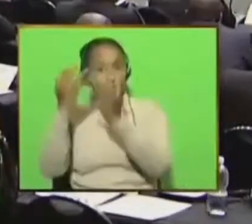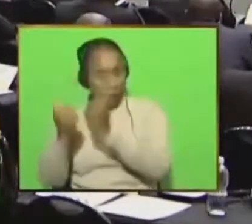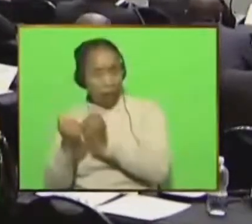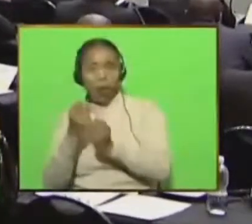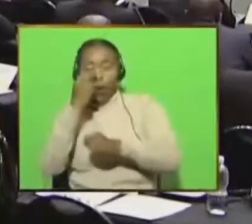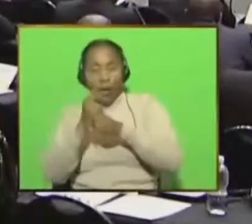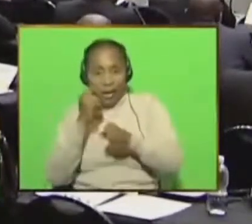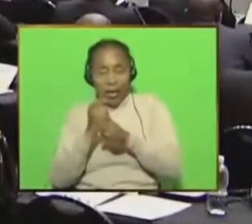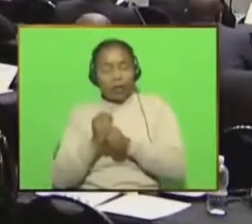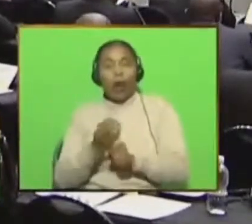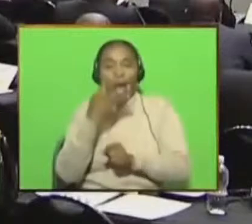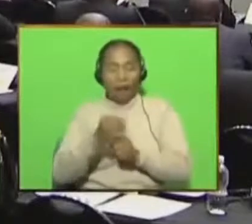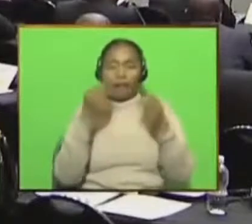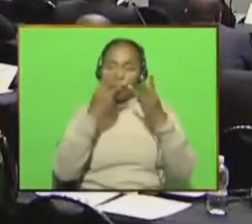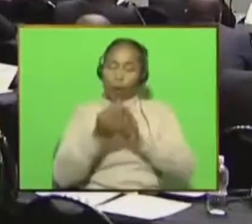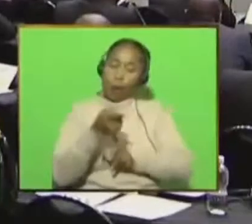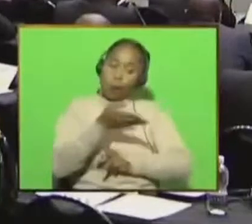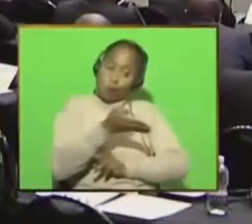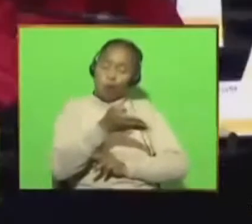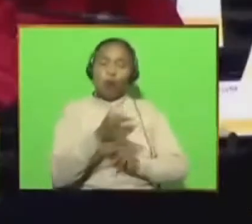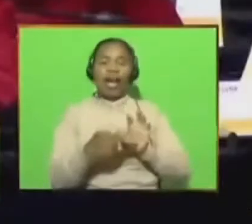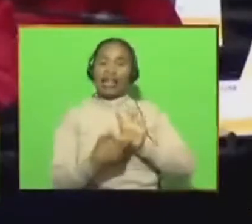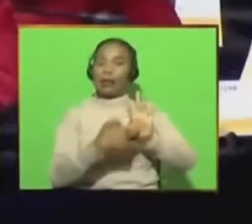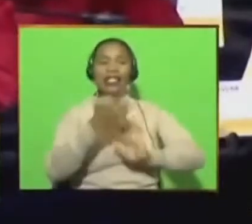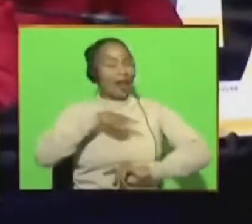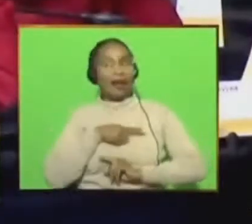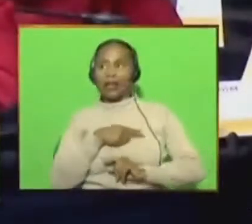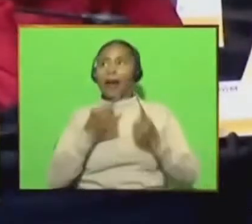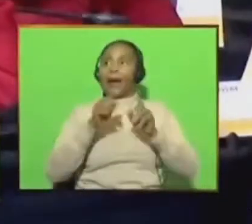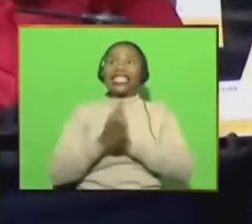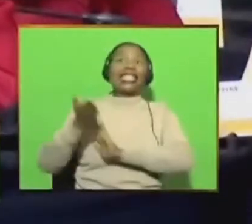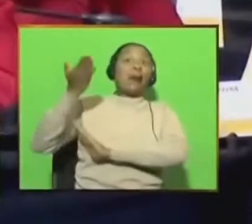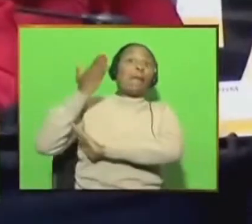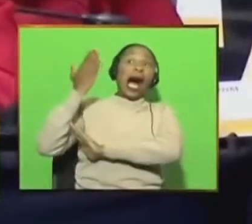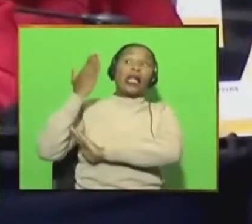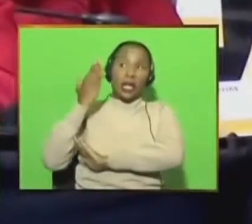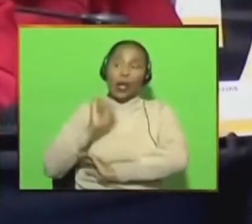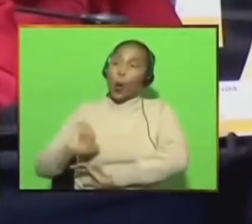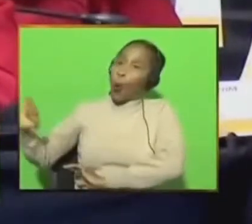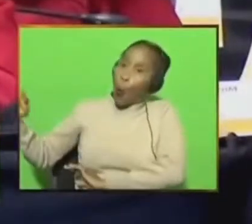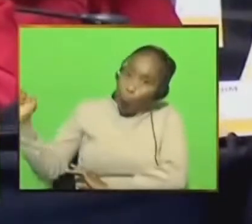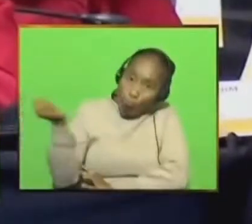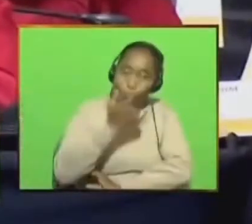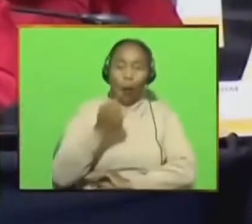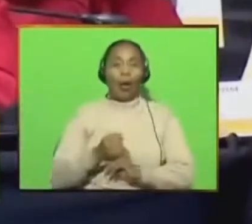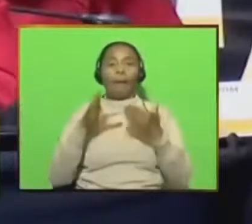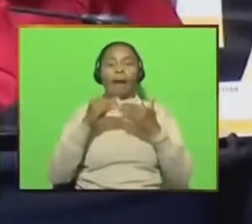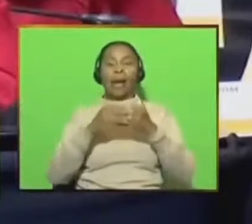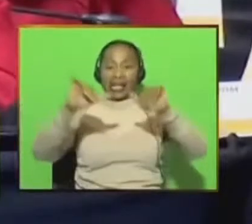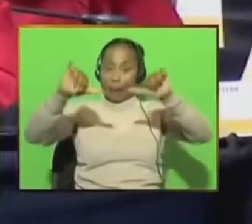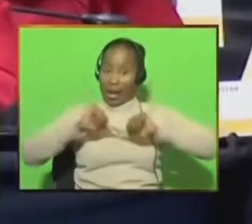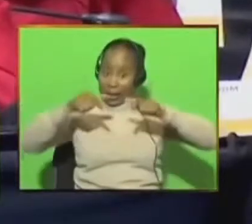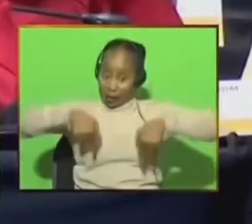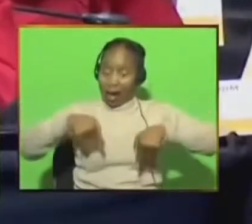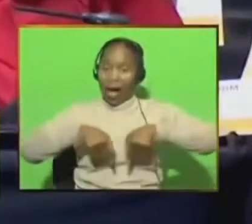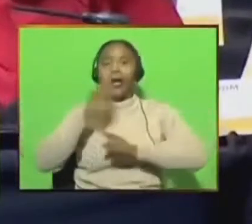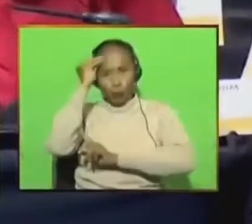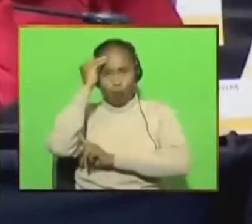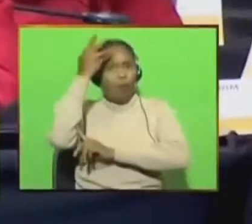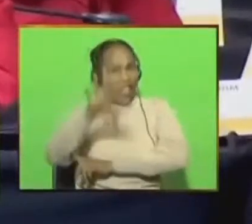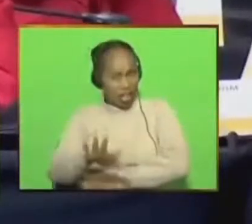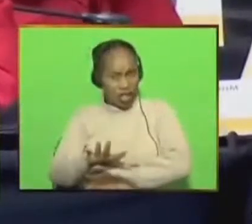and fair elections will, amongst other things, include that there were observers who observed the proceedings of the